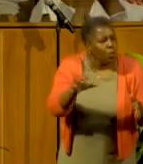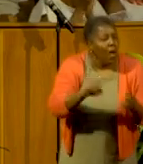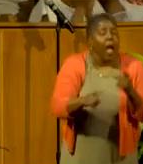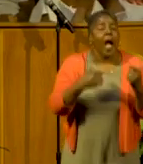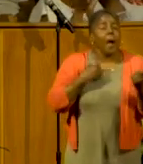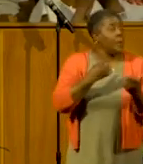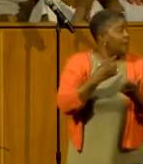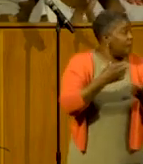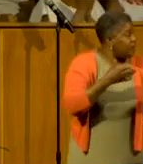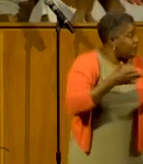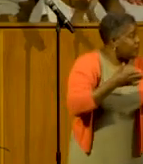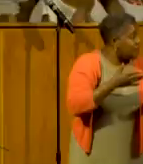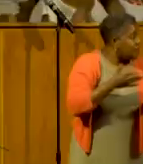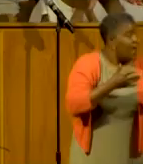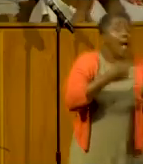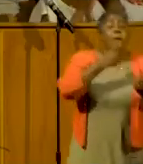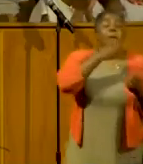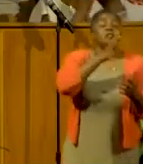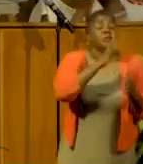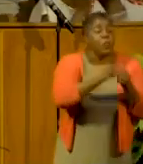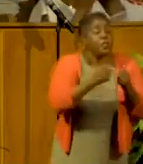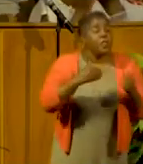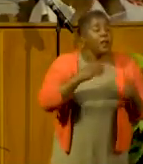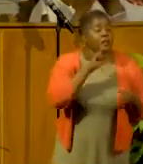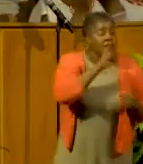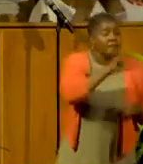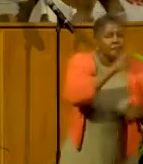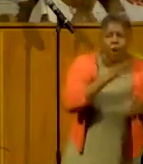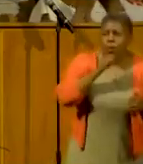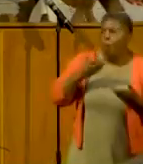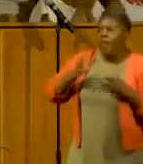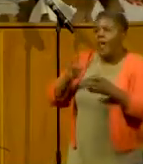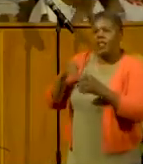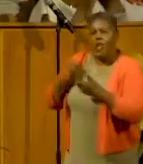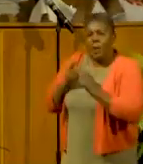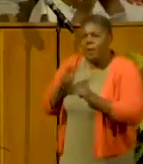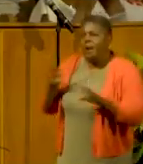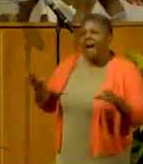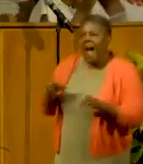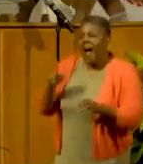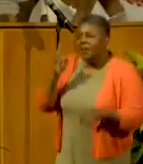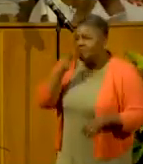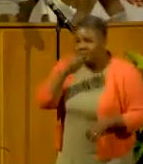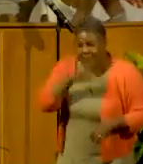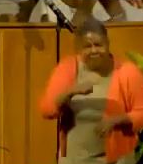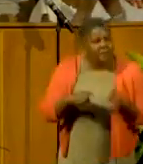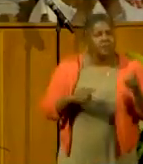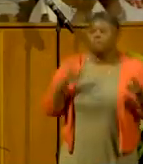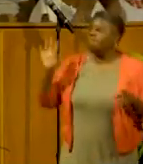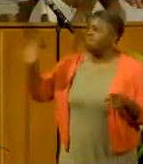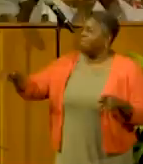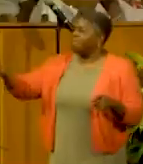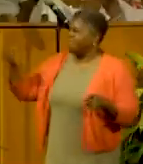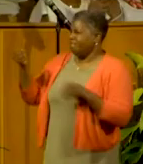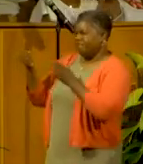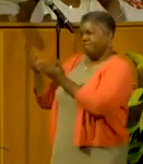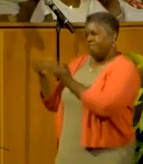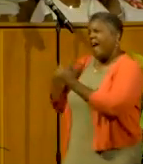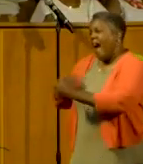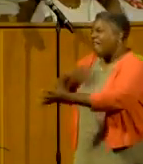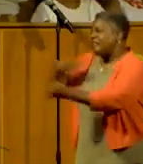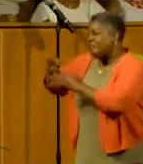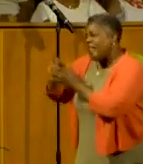I'm calling on the seasoned saints. Don't let these young people act the fool. Pull them aside and say, baby, I've been